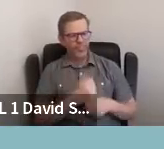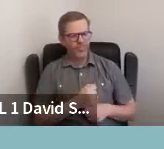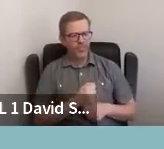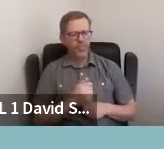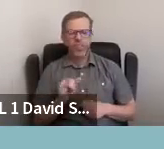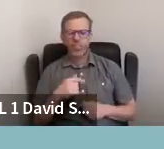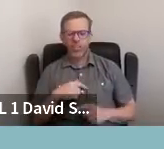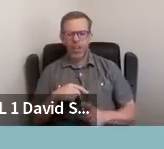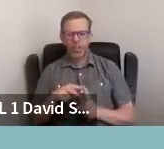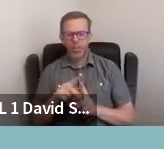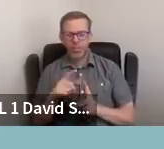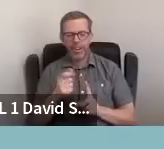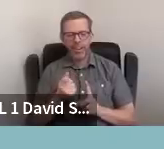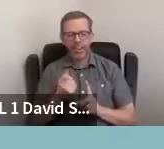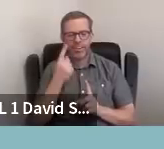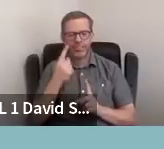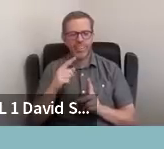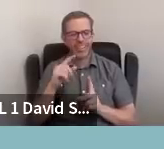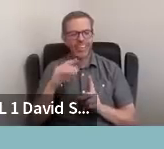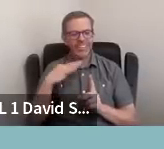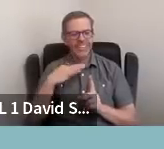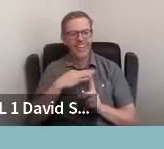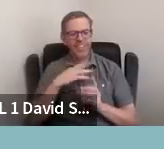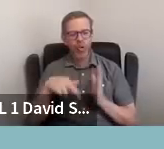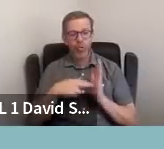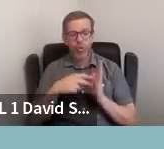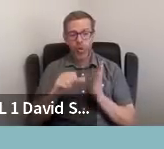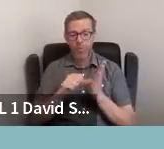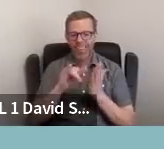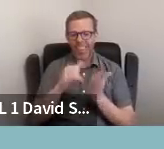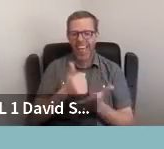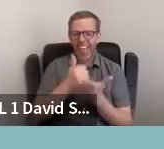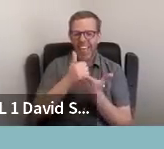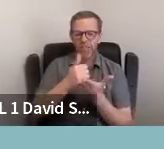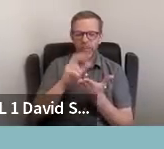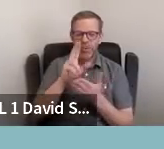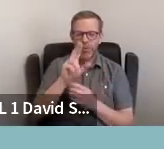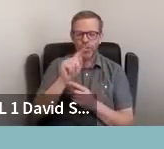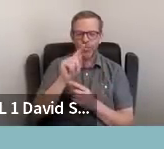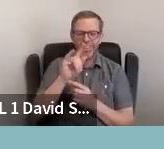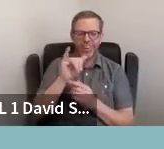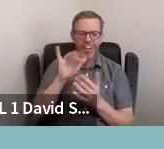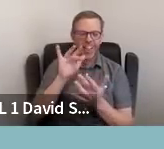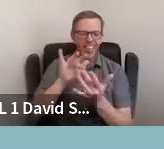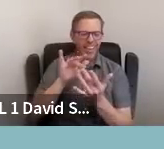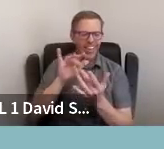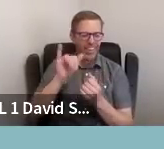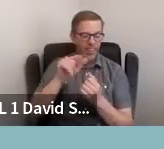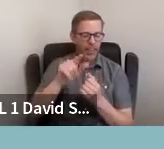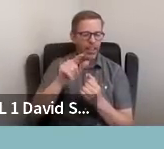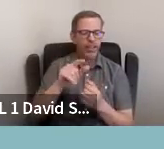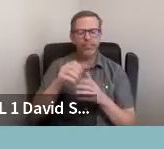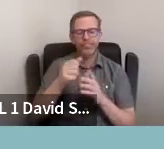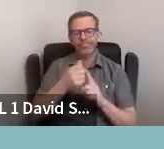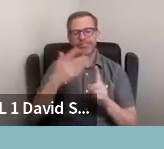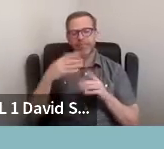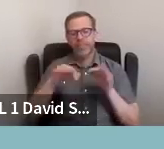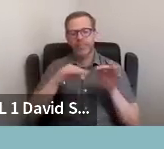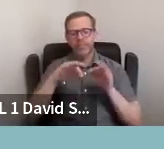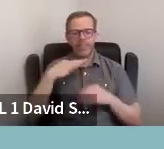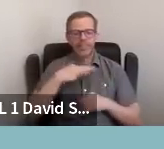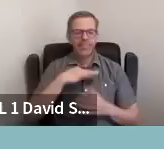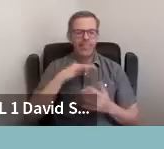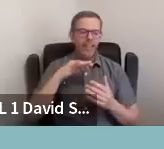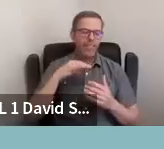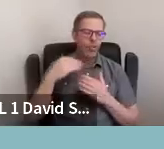our Understanding Staff Roles page found under that Help Utility link we talked about. It expands on staff responsibilities, when to reach out, and